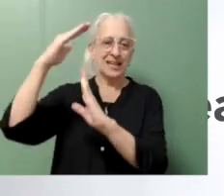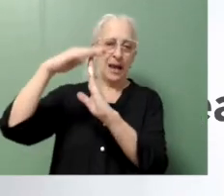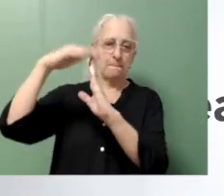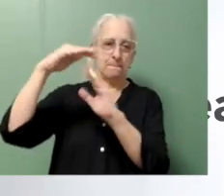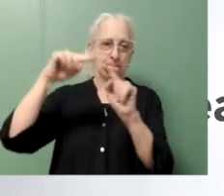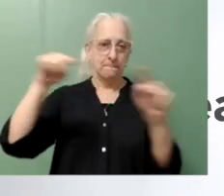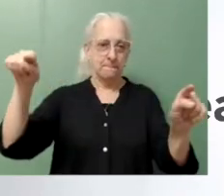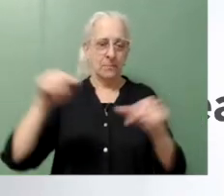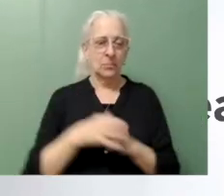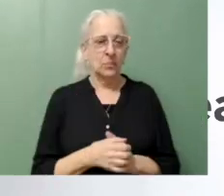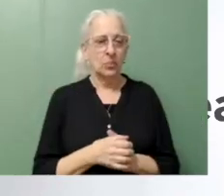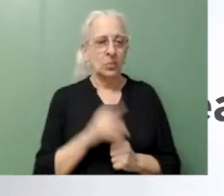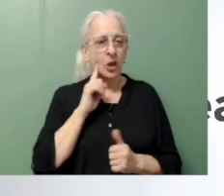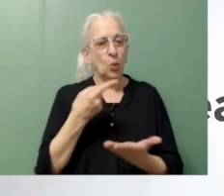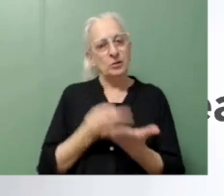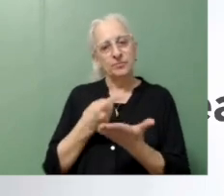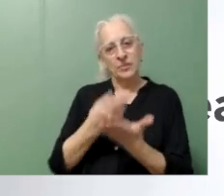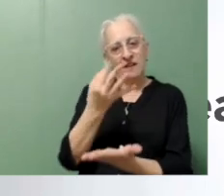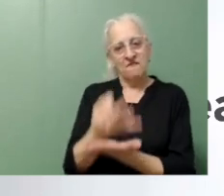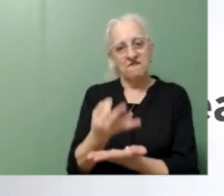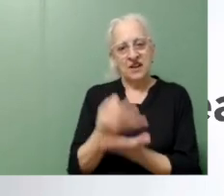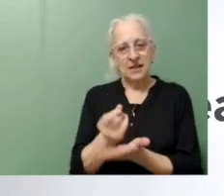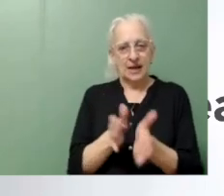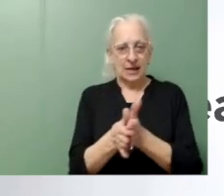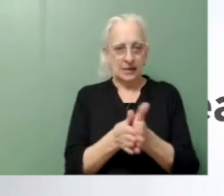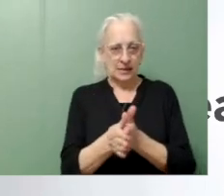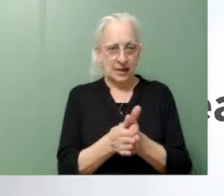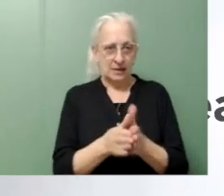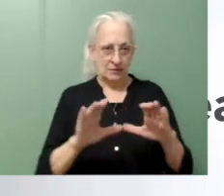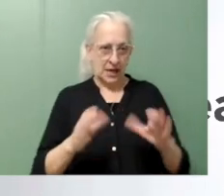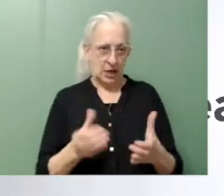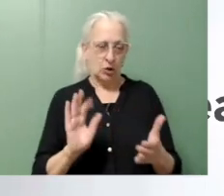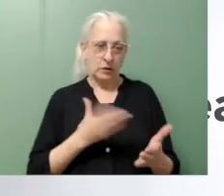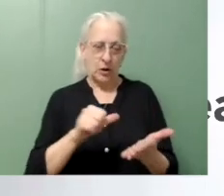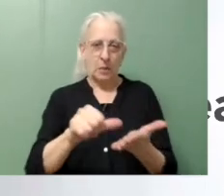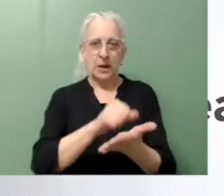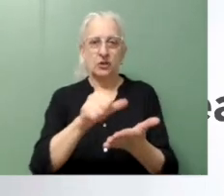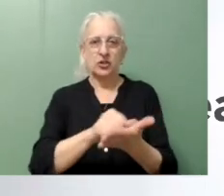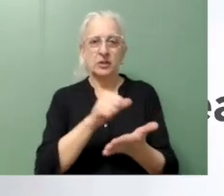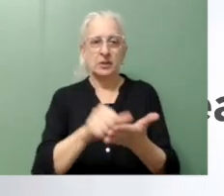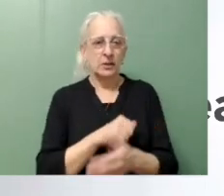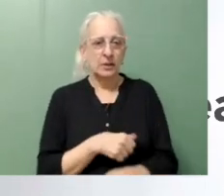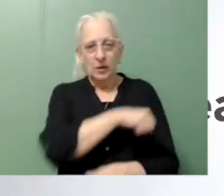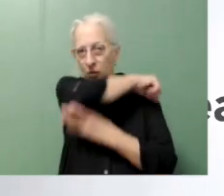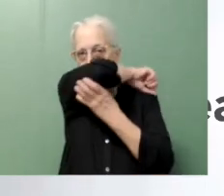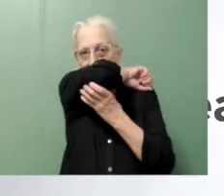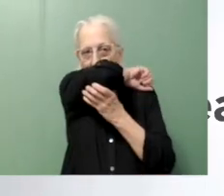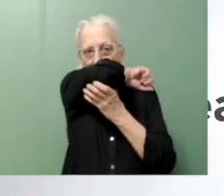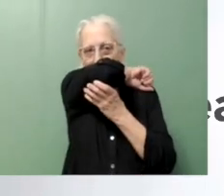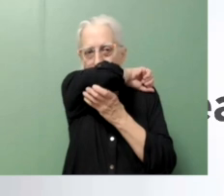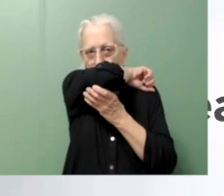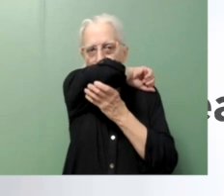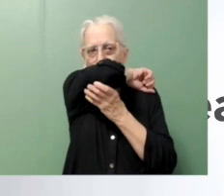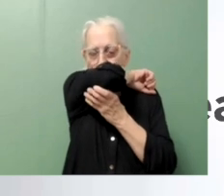Now, we'll go over the funding and incentives category of our pages. On our main web page, you'll